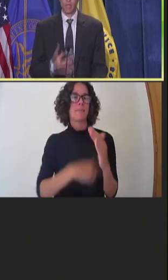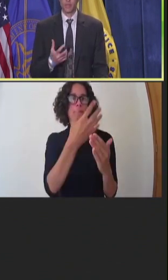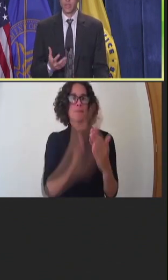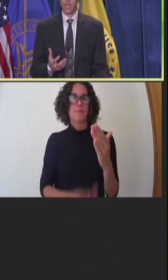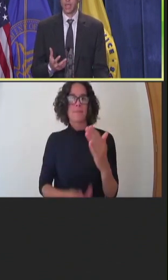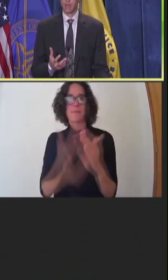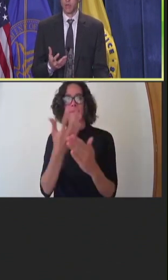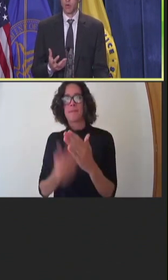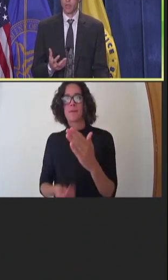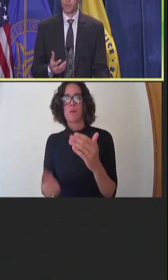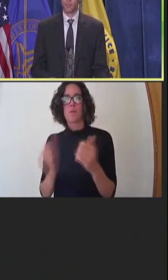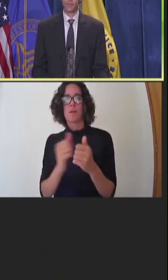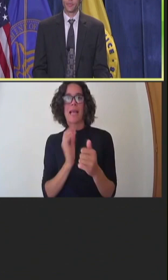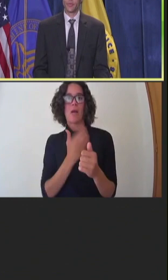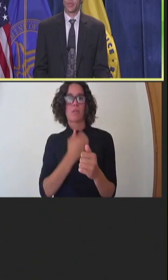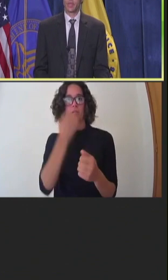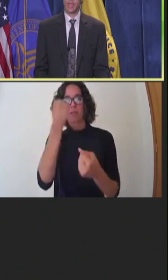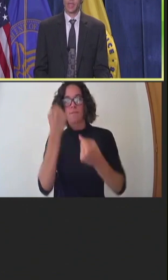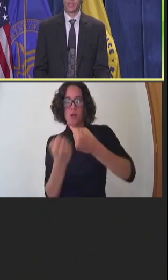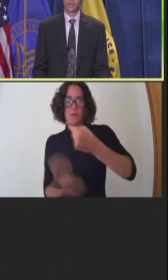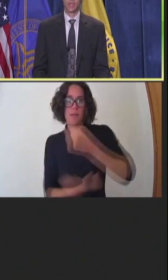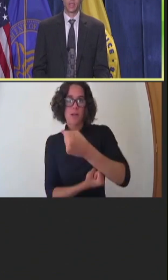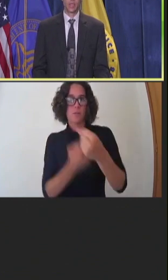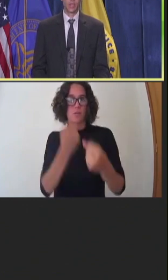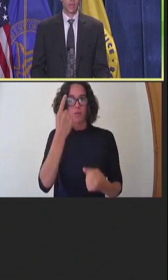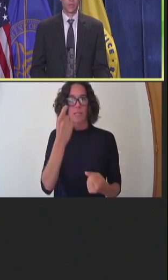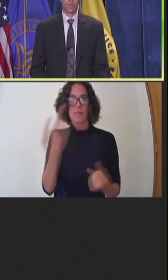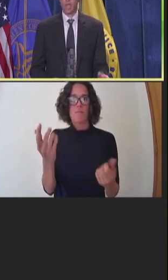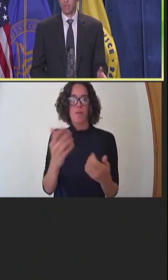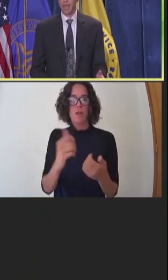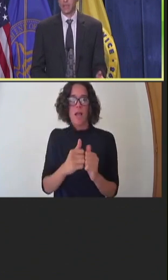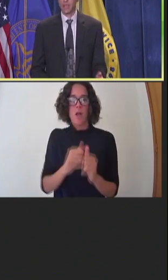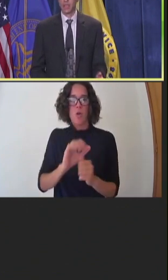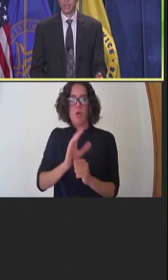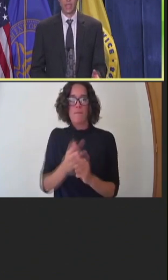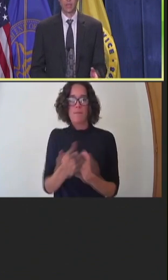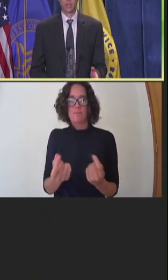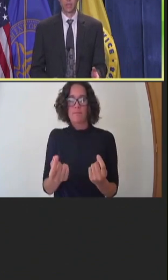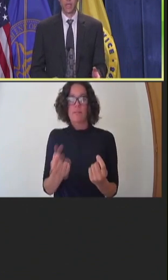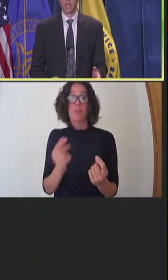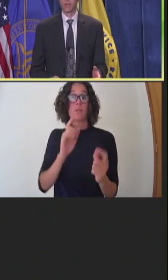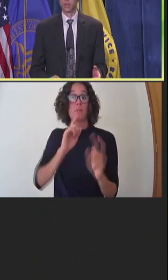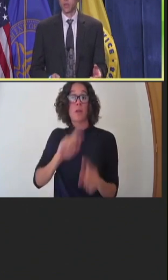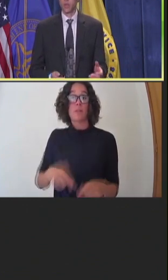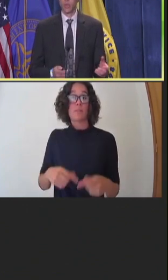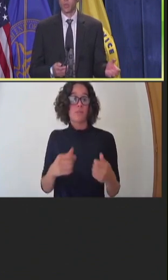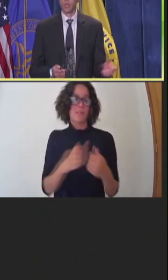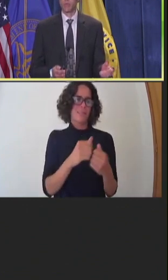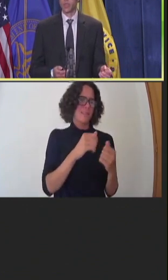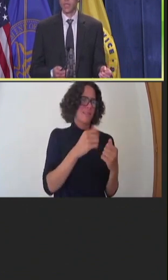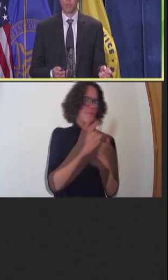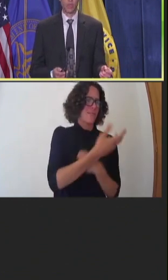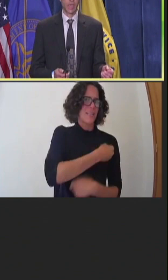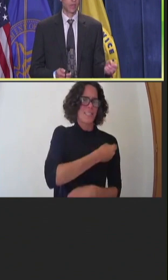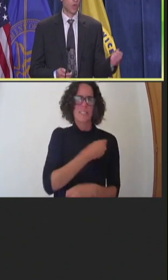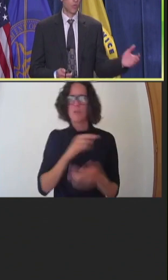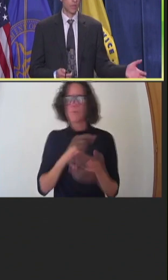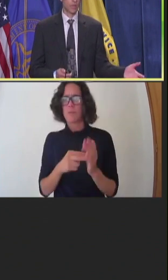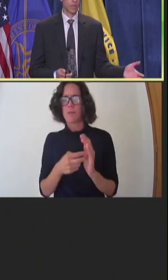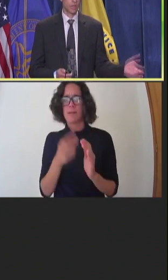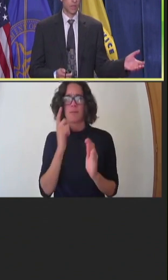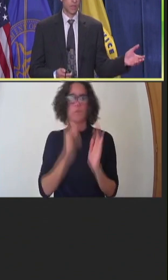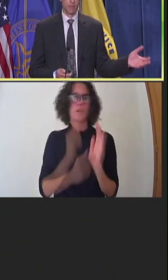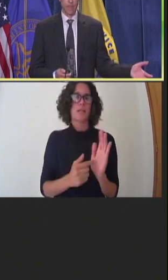fundamental understanding of COVID and the response to vaccines and what it would mean, for example, to get